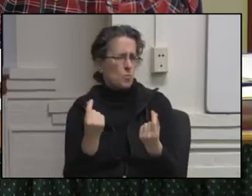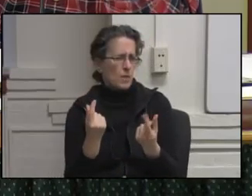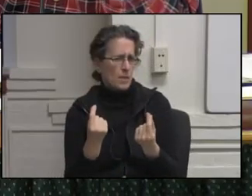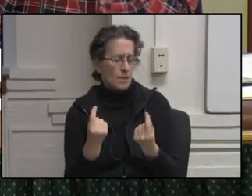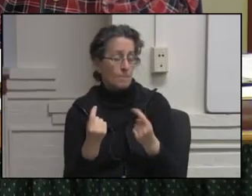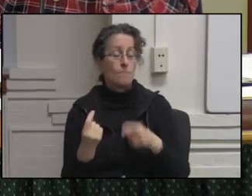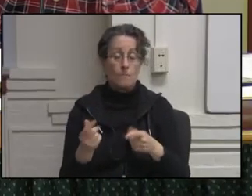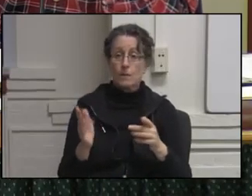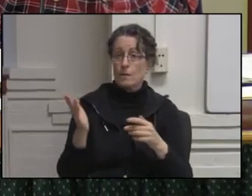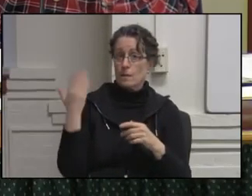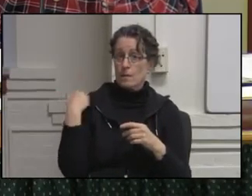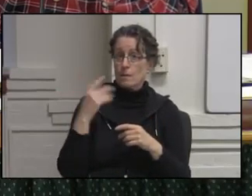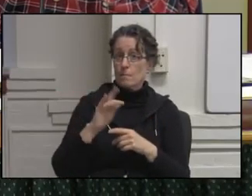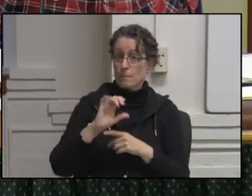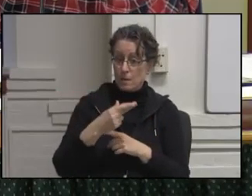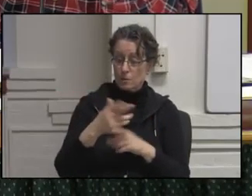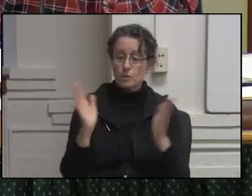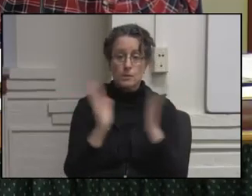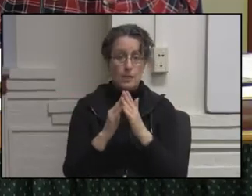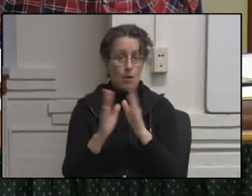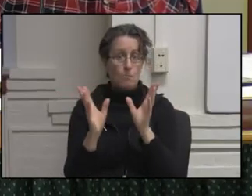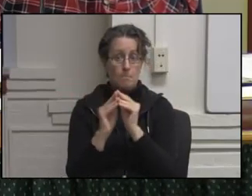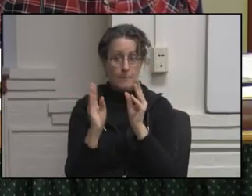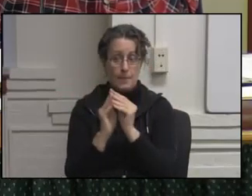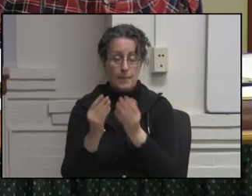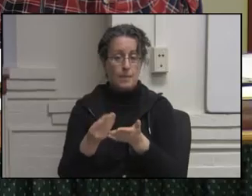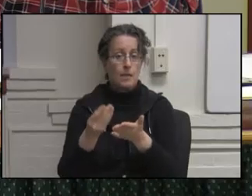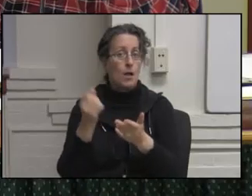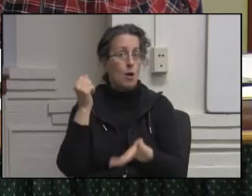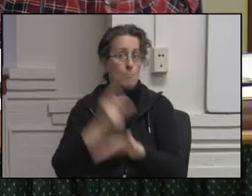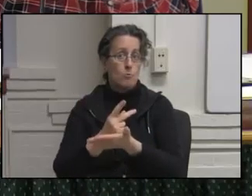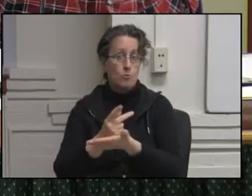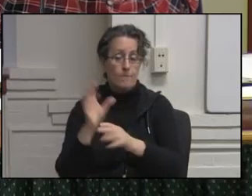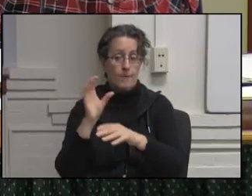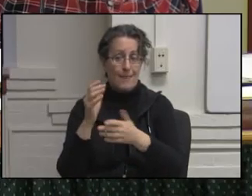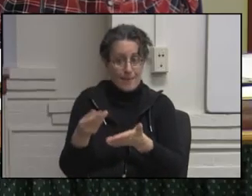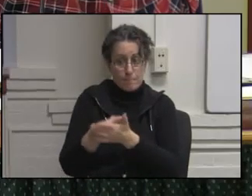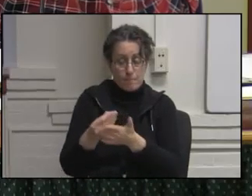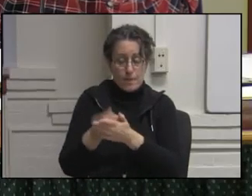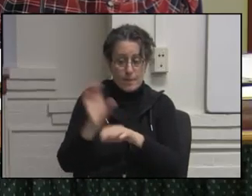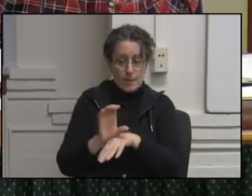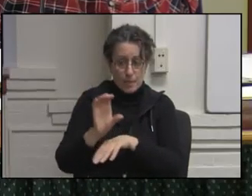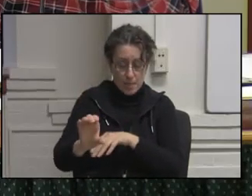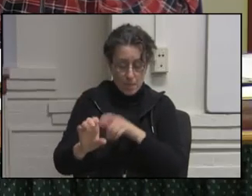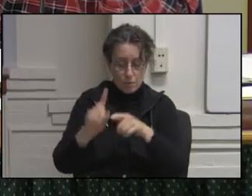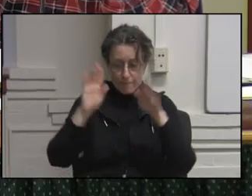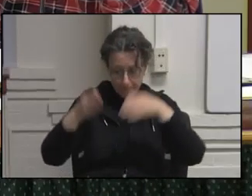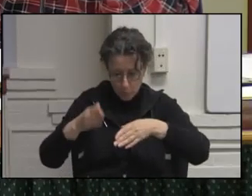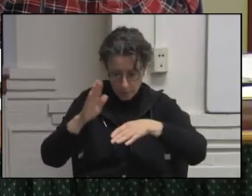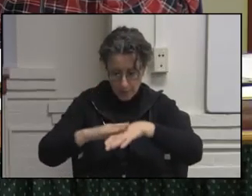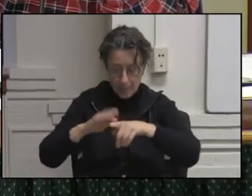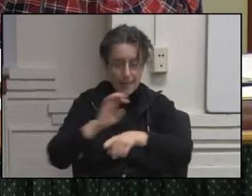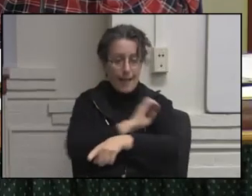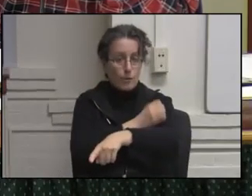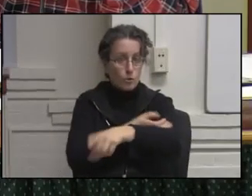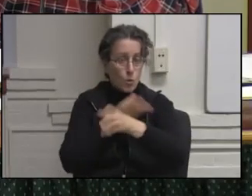meeting approved for use on energy efficiency and sustainability at the...